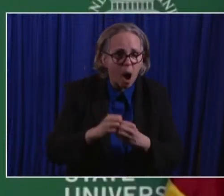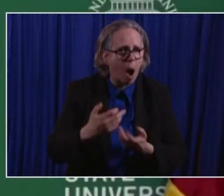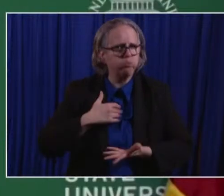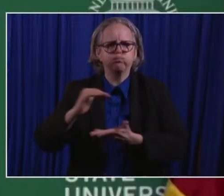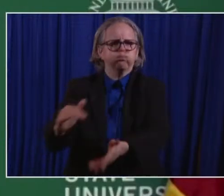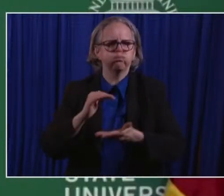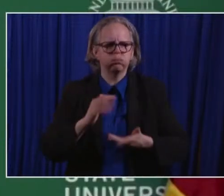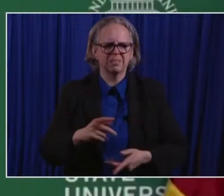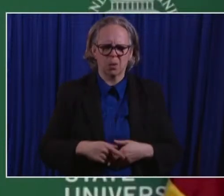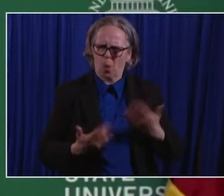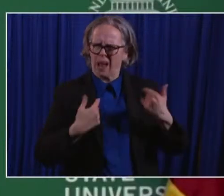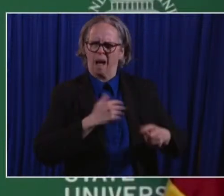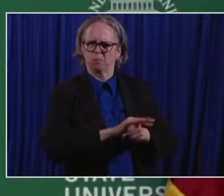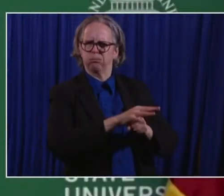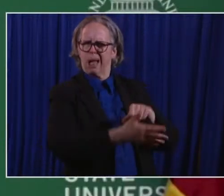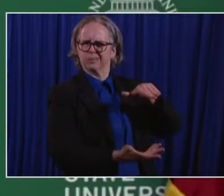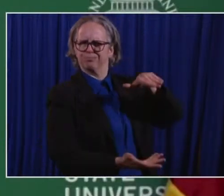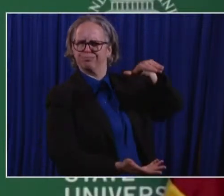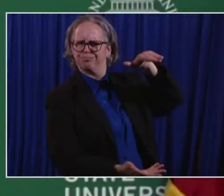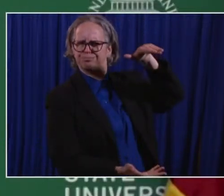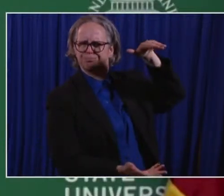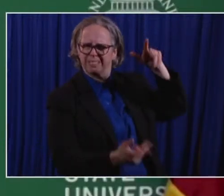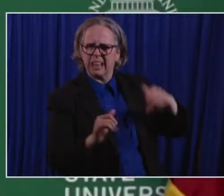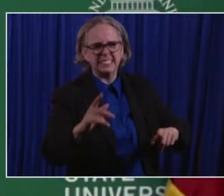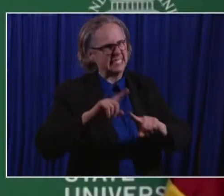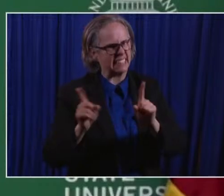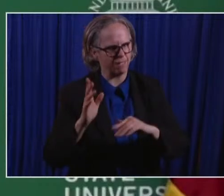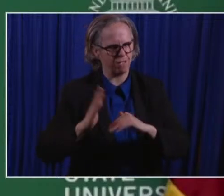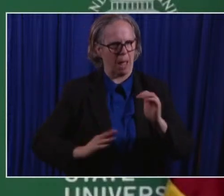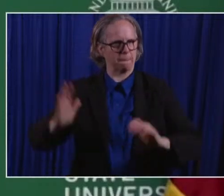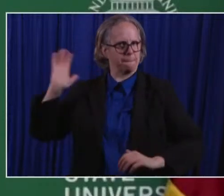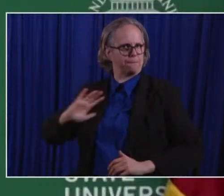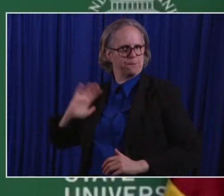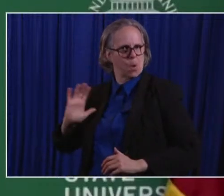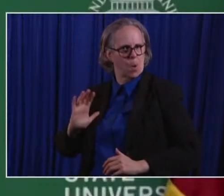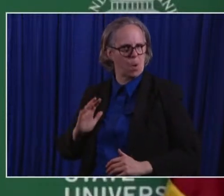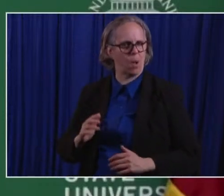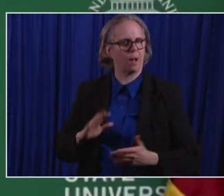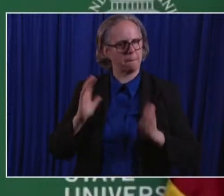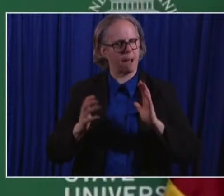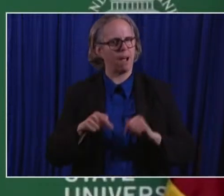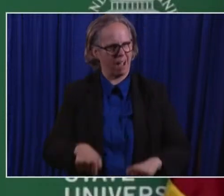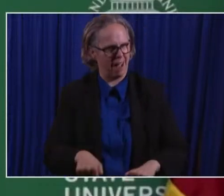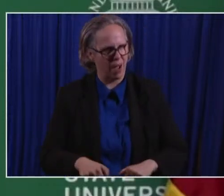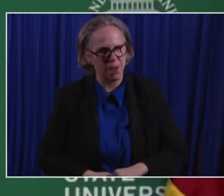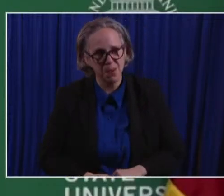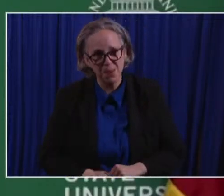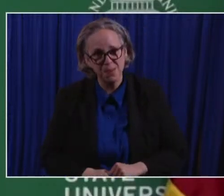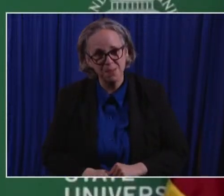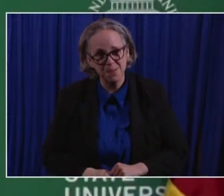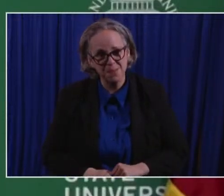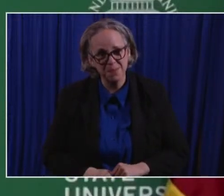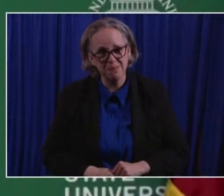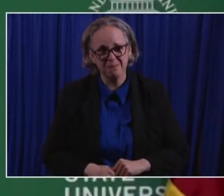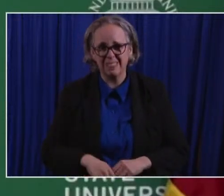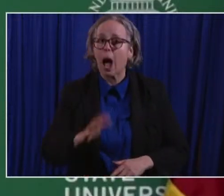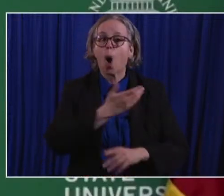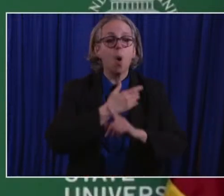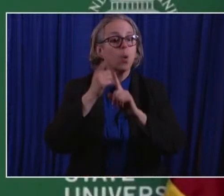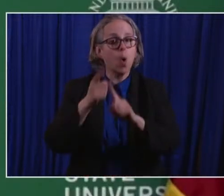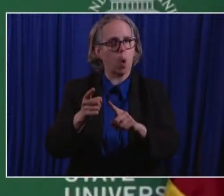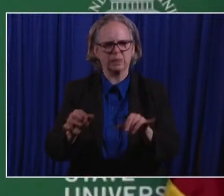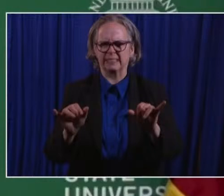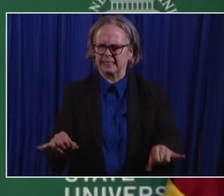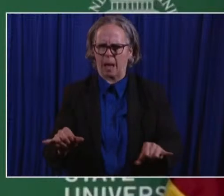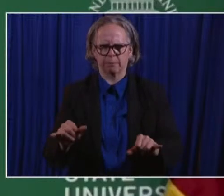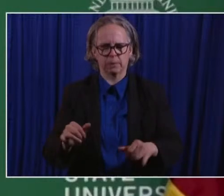that's how it's changed. I mean, we're dealing with it, and while we want to get it in people's arms as fast as we can, we're not